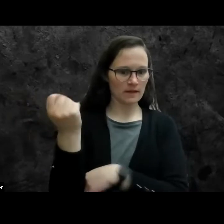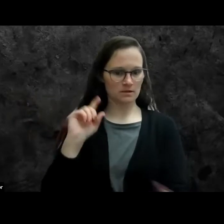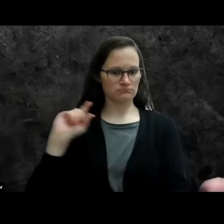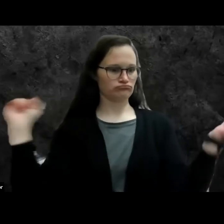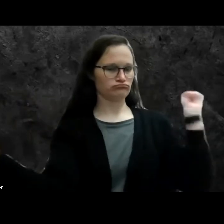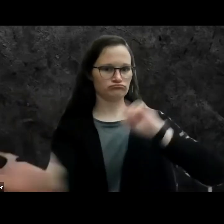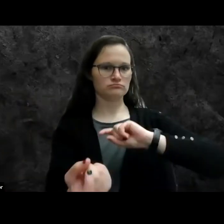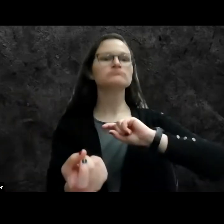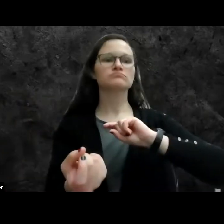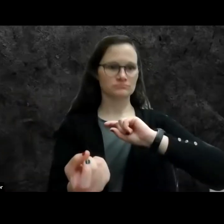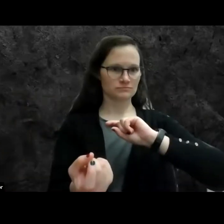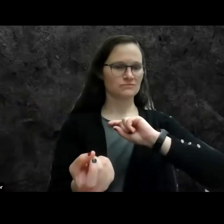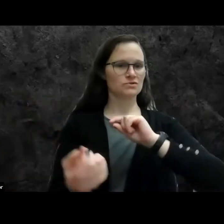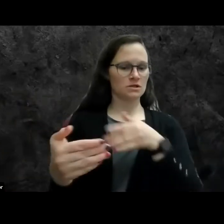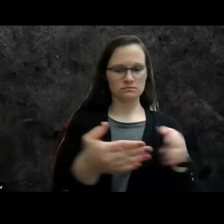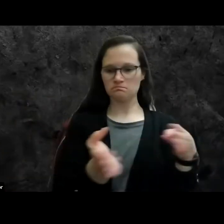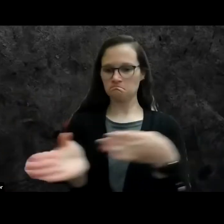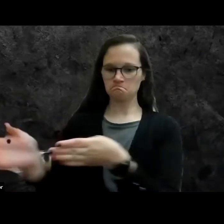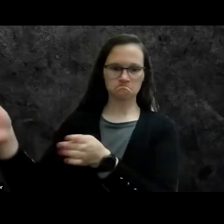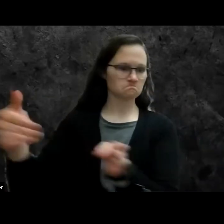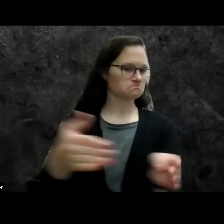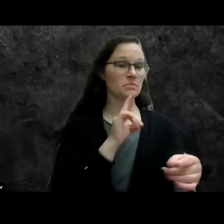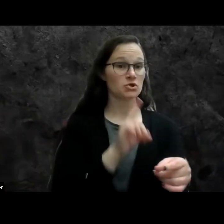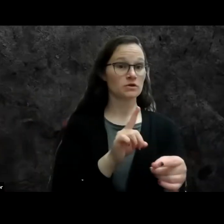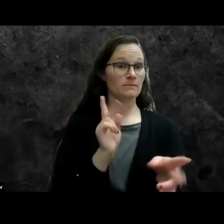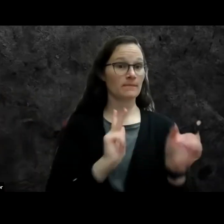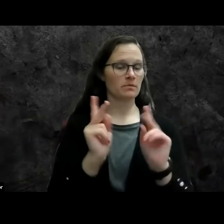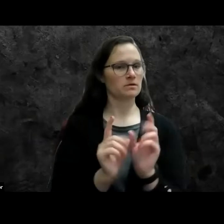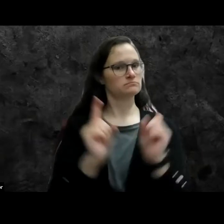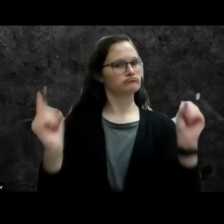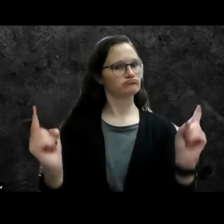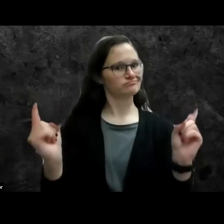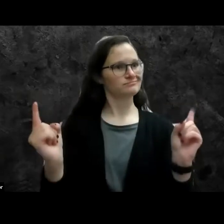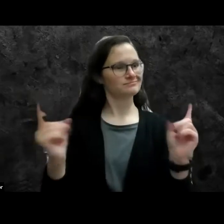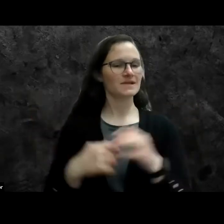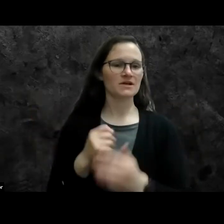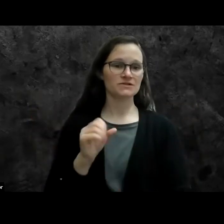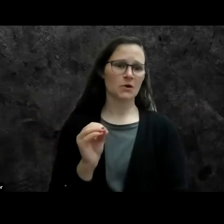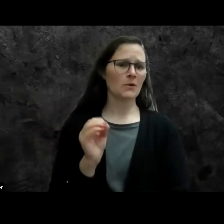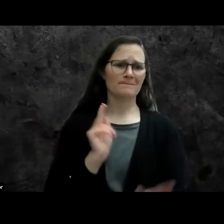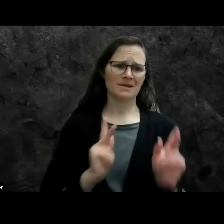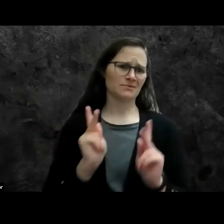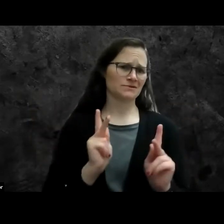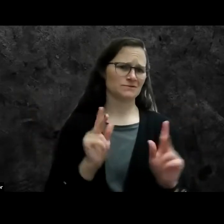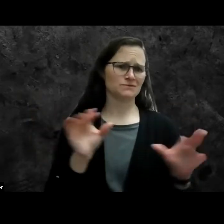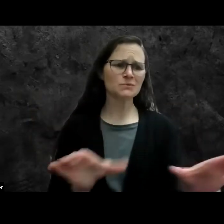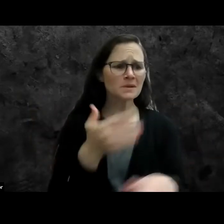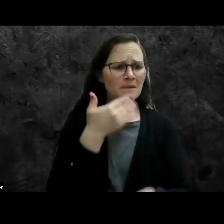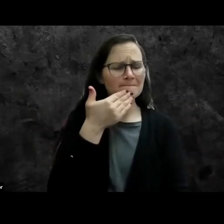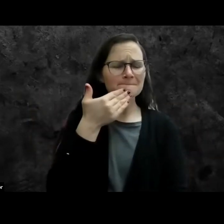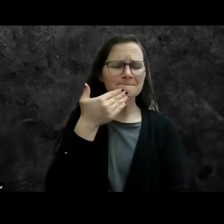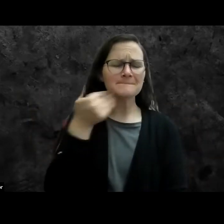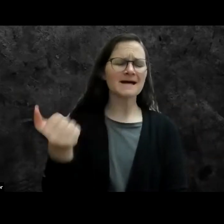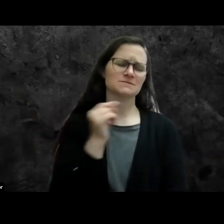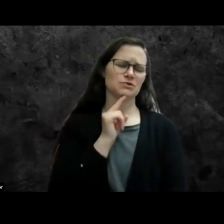the barriers and the pathways to assure distancing. So I would say everybody here is doing the very best they can to keep each other